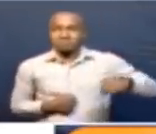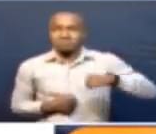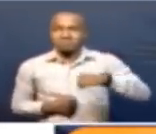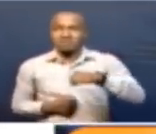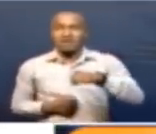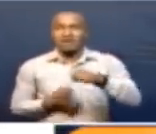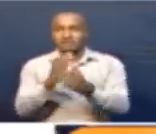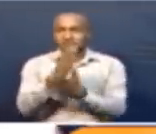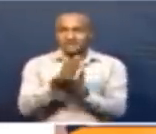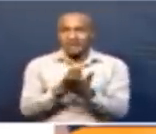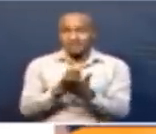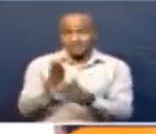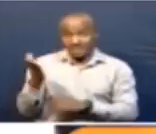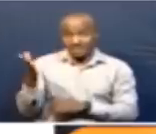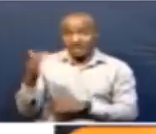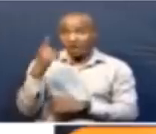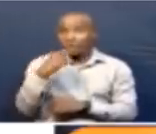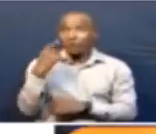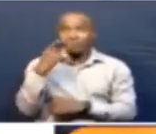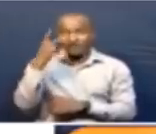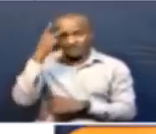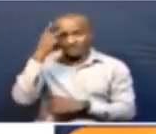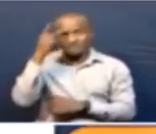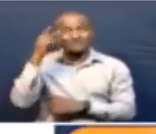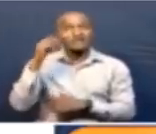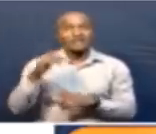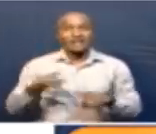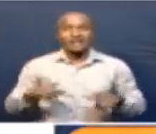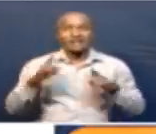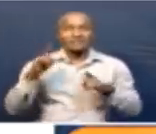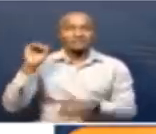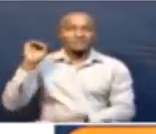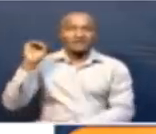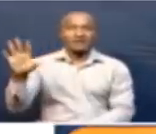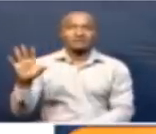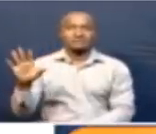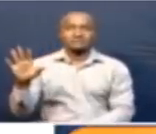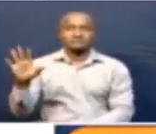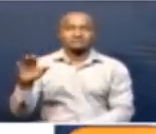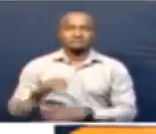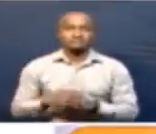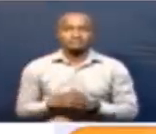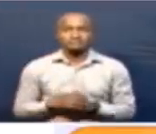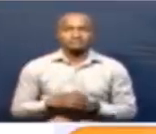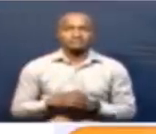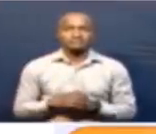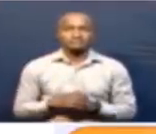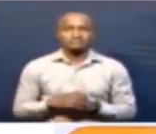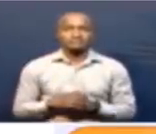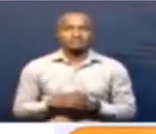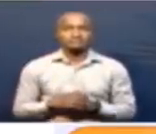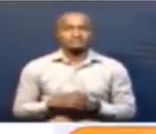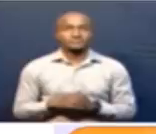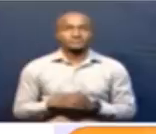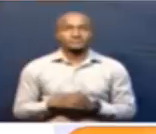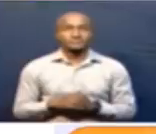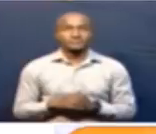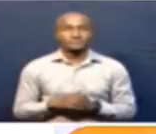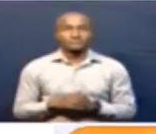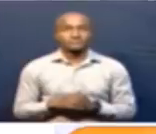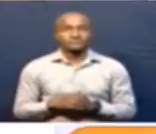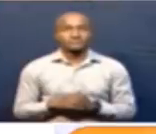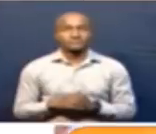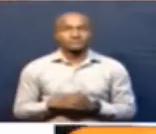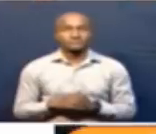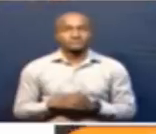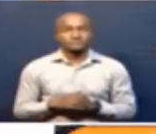some whom their parents, they live very far. Mm-hmm. Yes. All right. We'll just try get some a few more views. If you would speak to